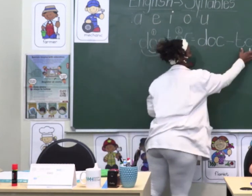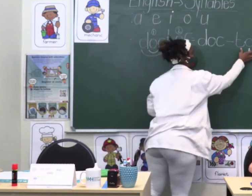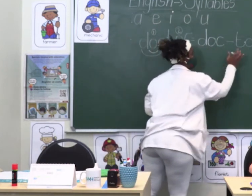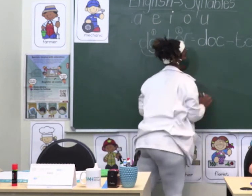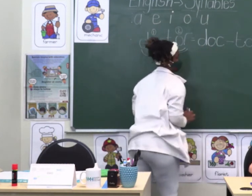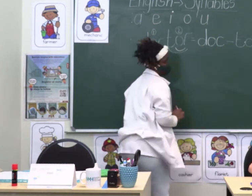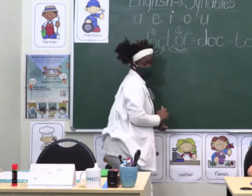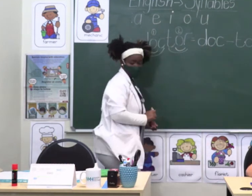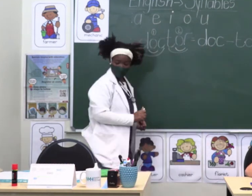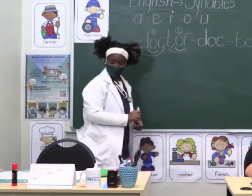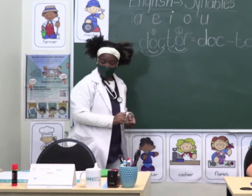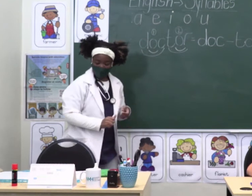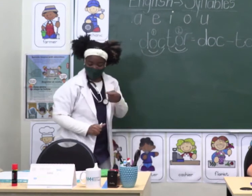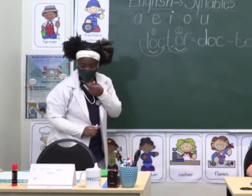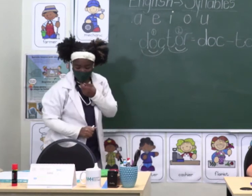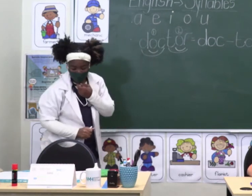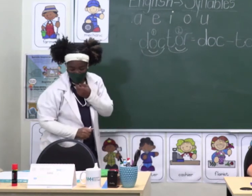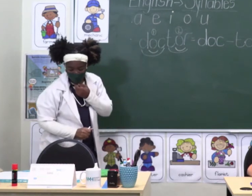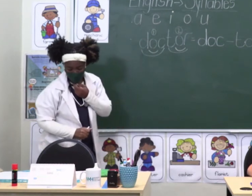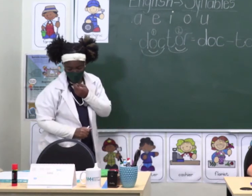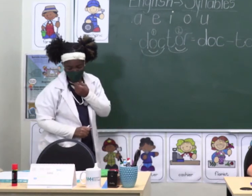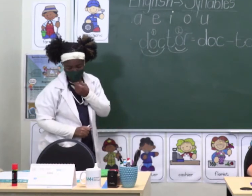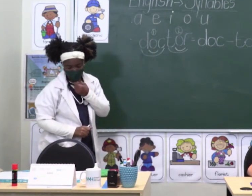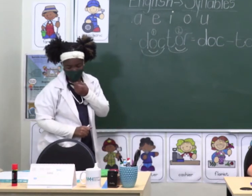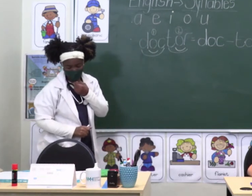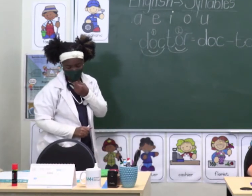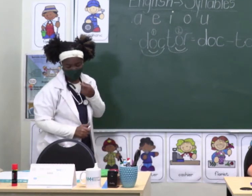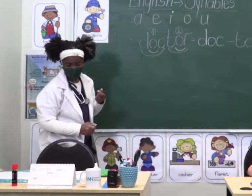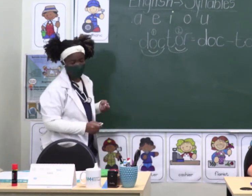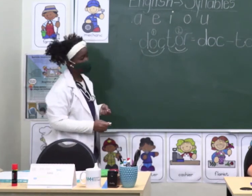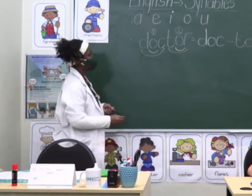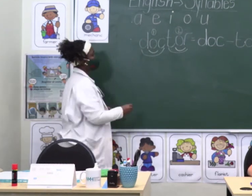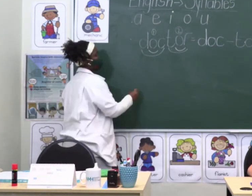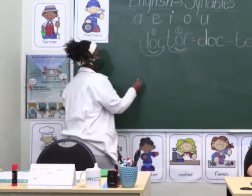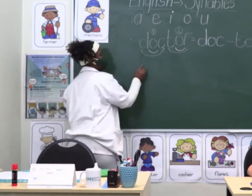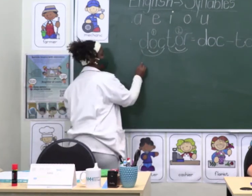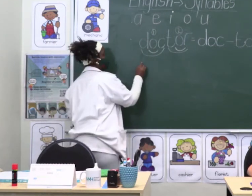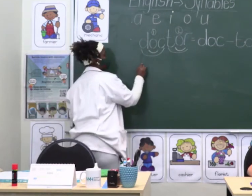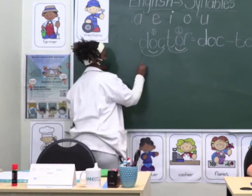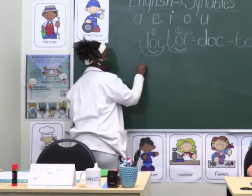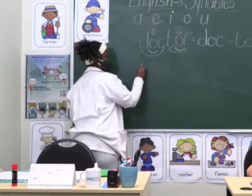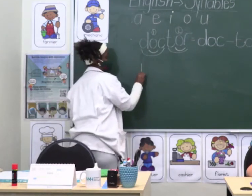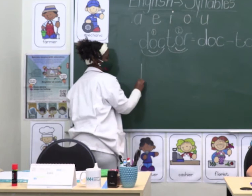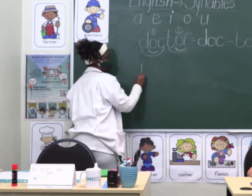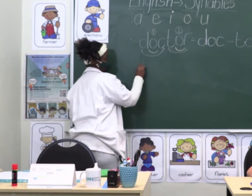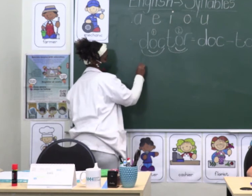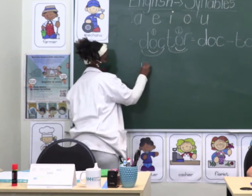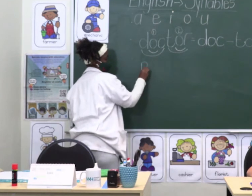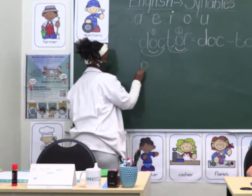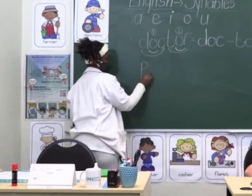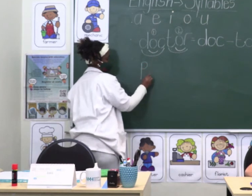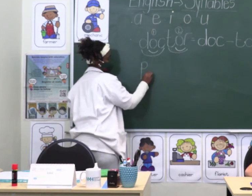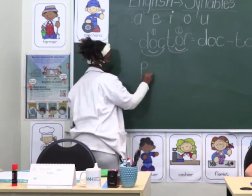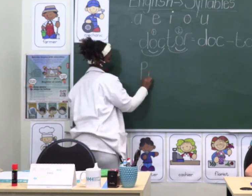2 syllables there. Let's have another one. For example, what if we have only one